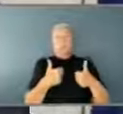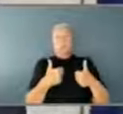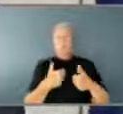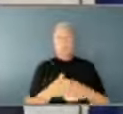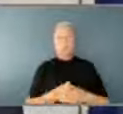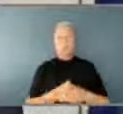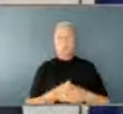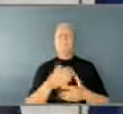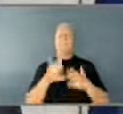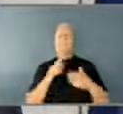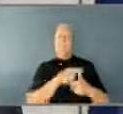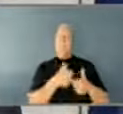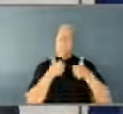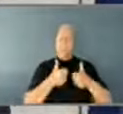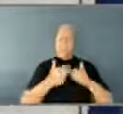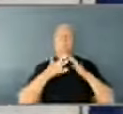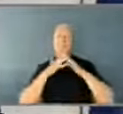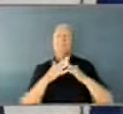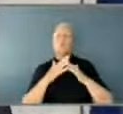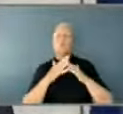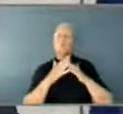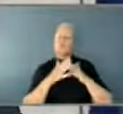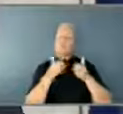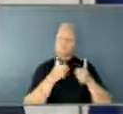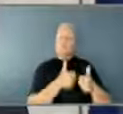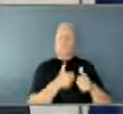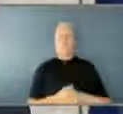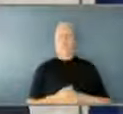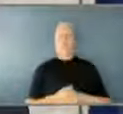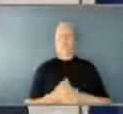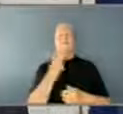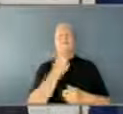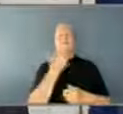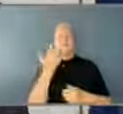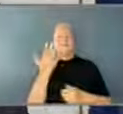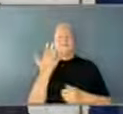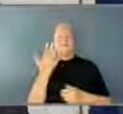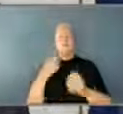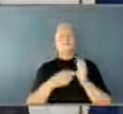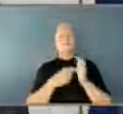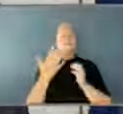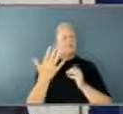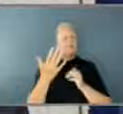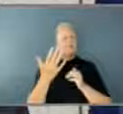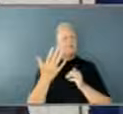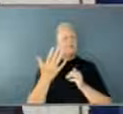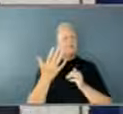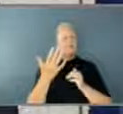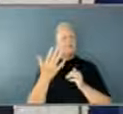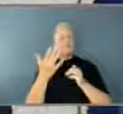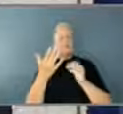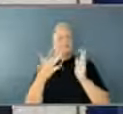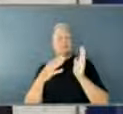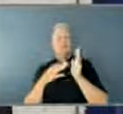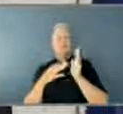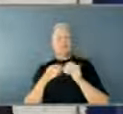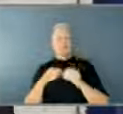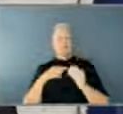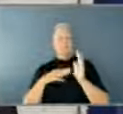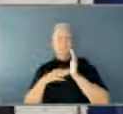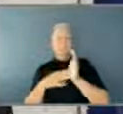and well informed. And then, of course, 25.5 million units under the COVAX International Facility. All of those things are coming